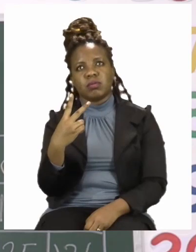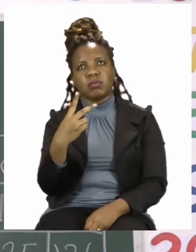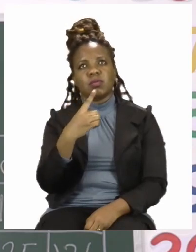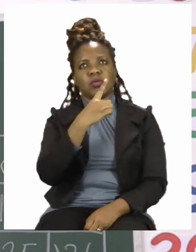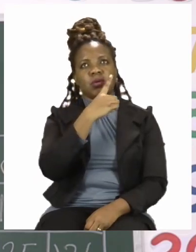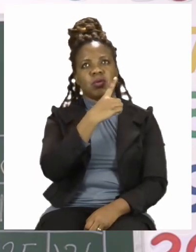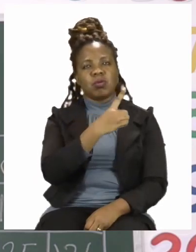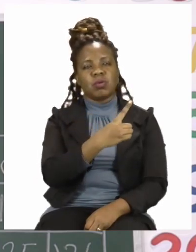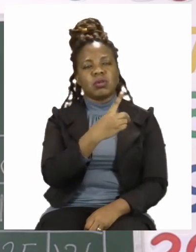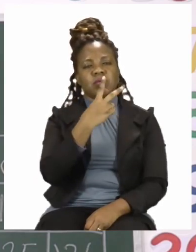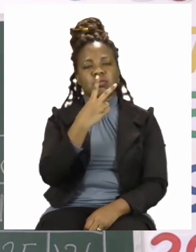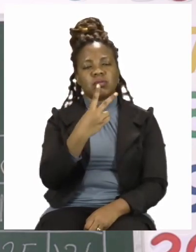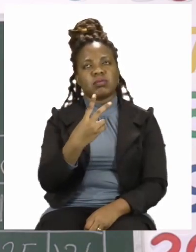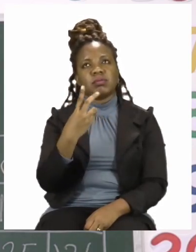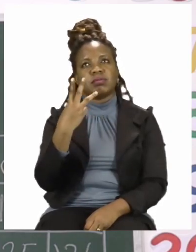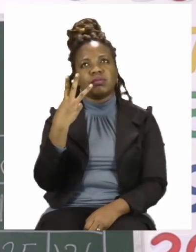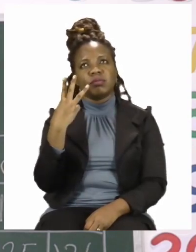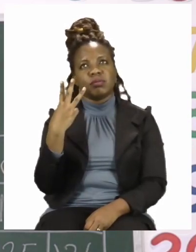122,